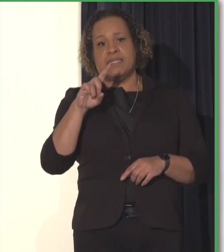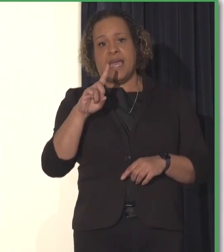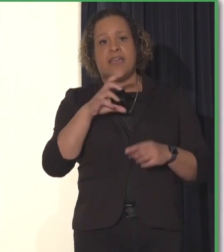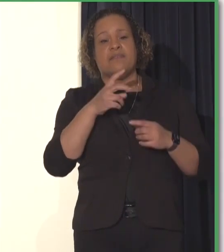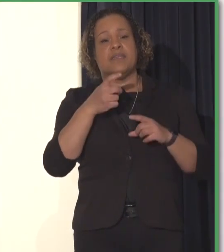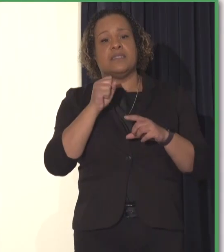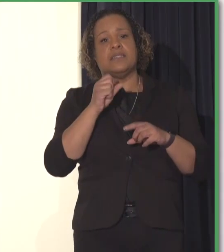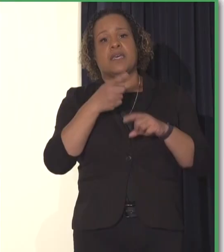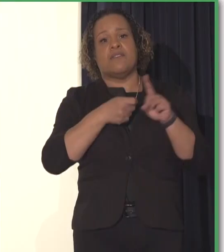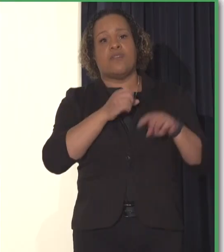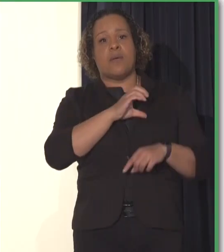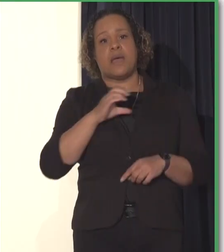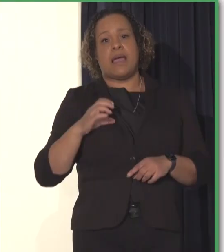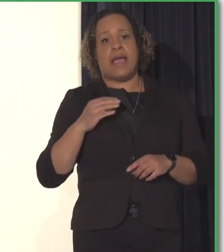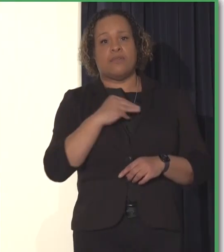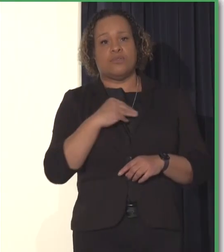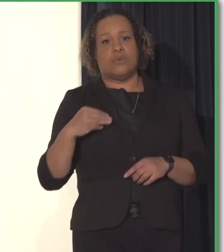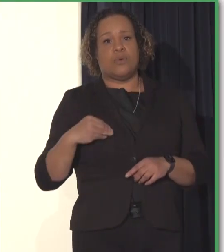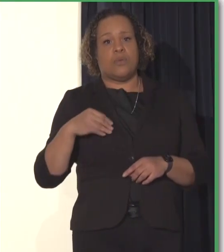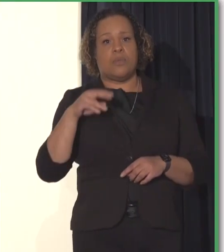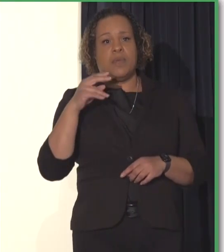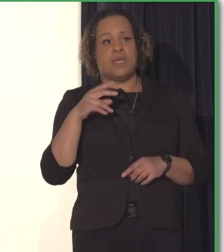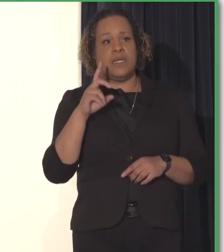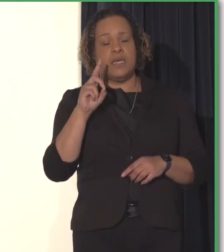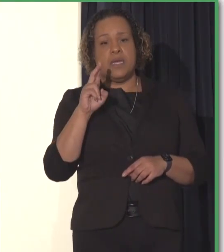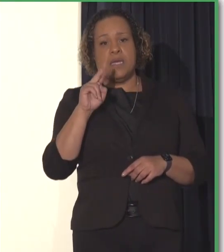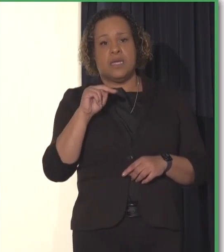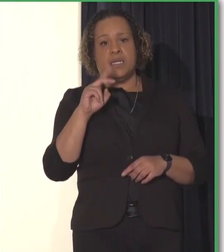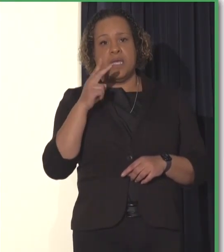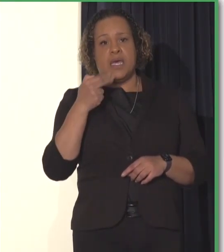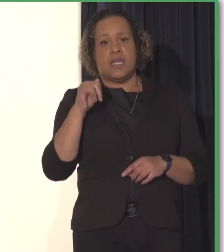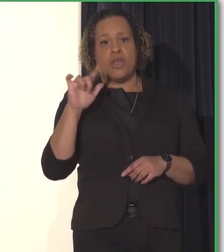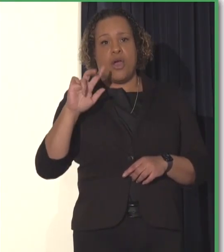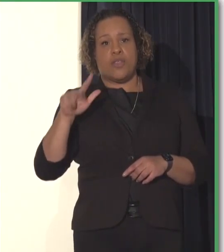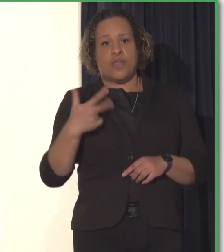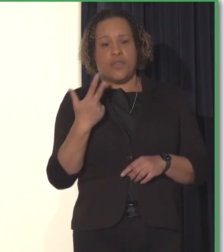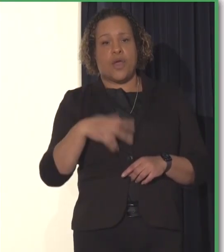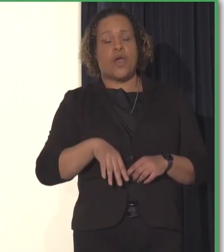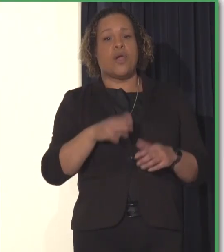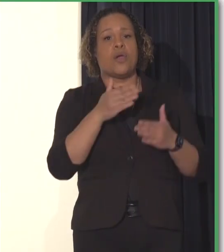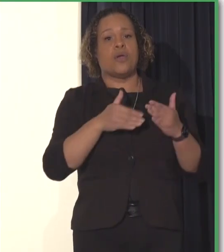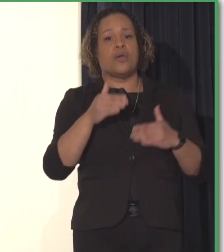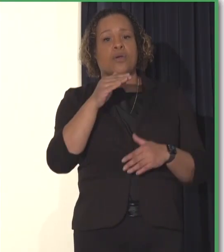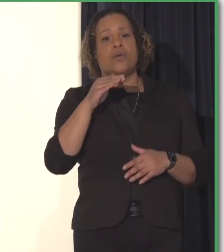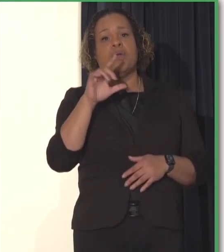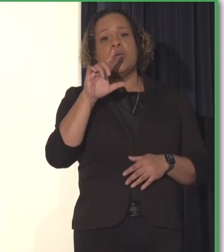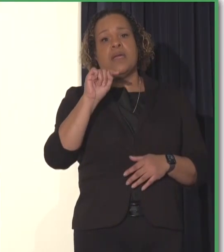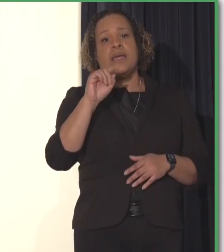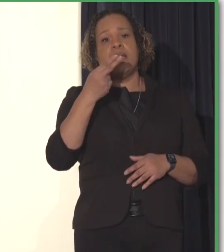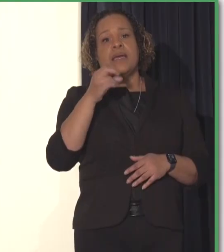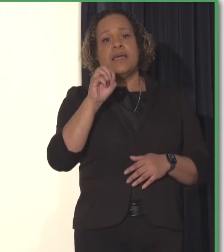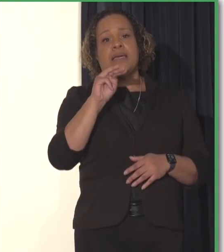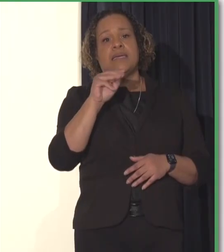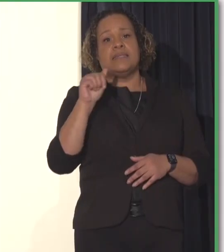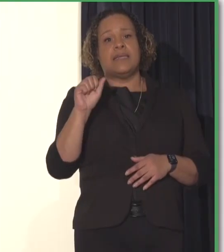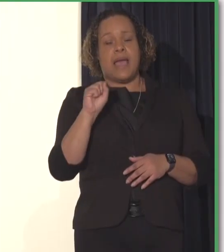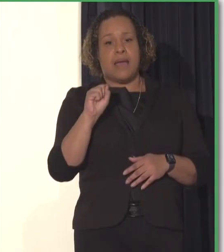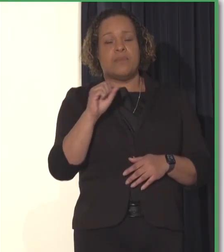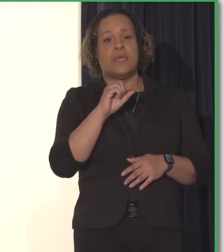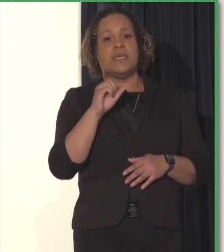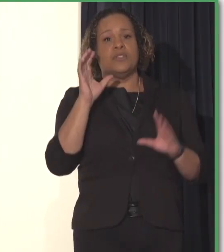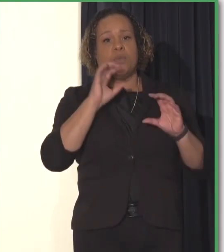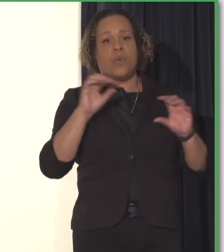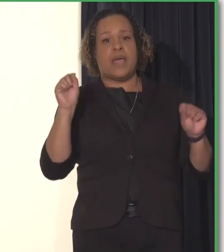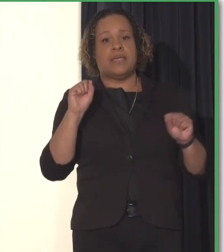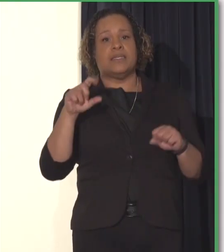III. Mark Young, President of the Lieutenants and Sergeants Association. Ron Thomas, President, Detroit Police Officers of